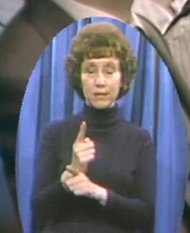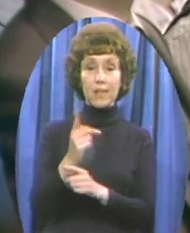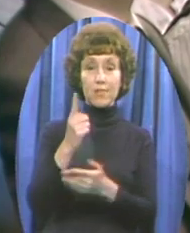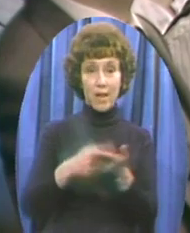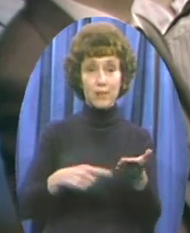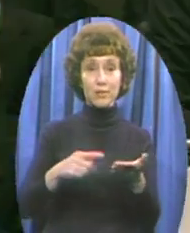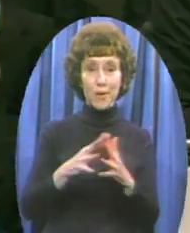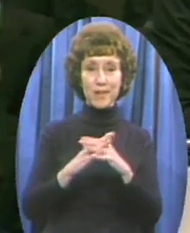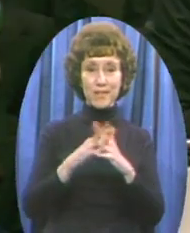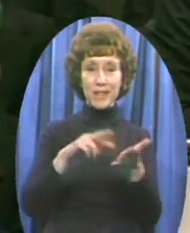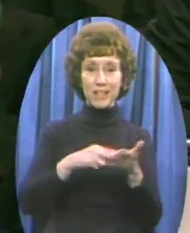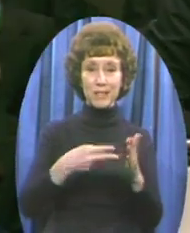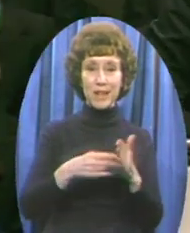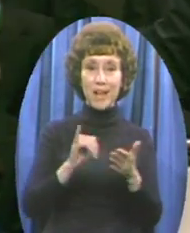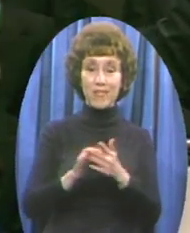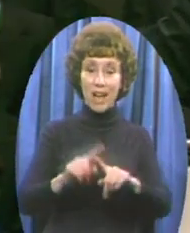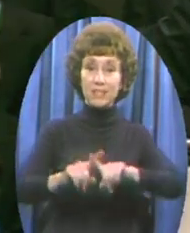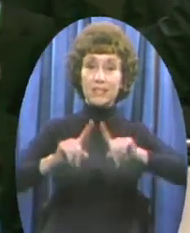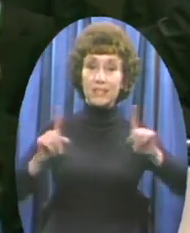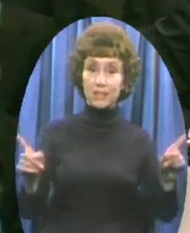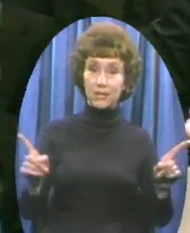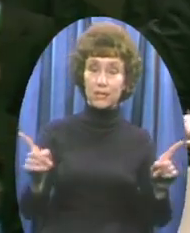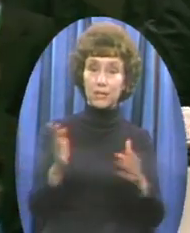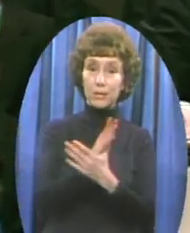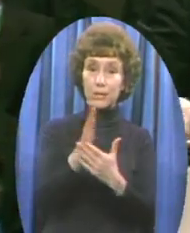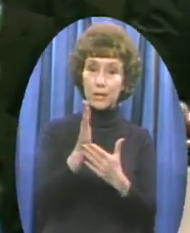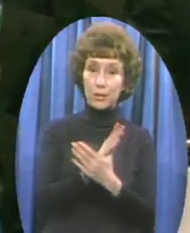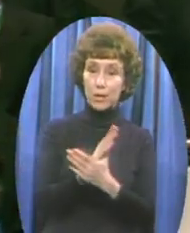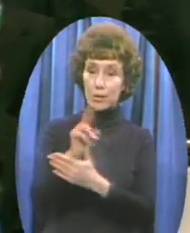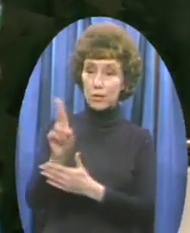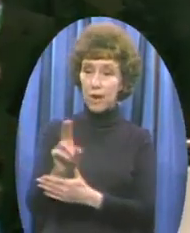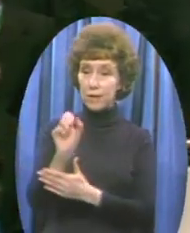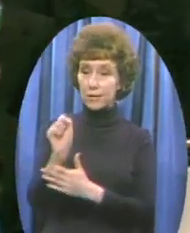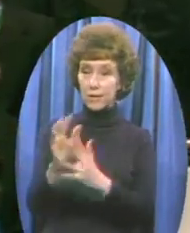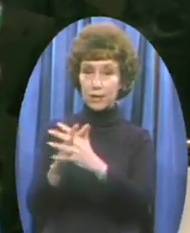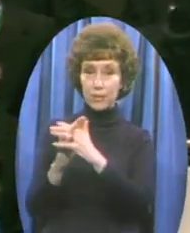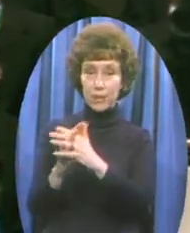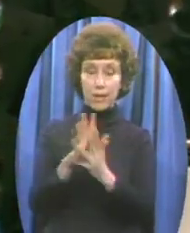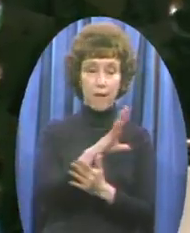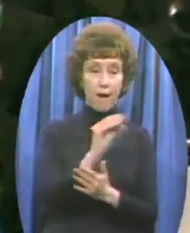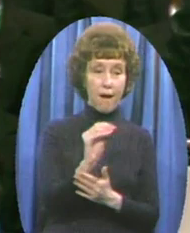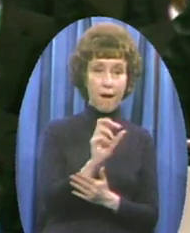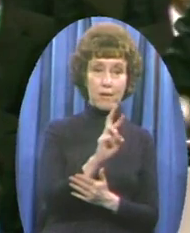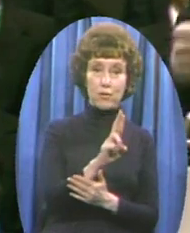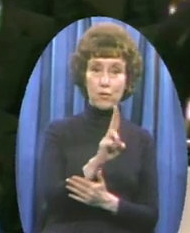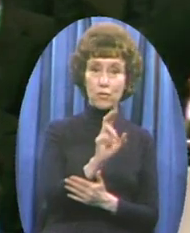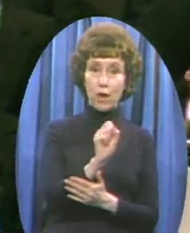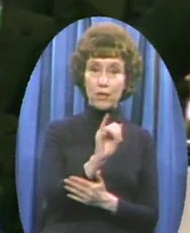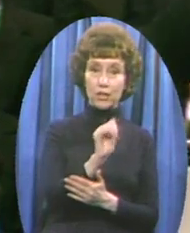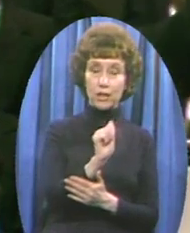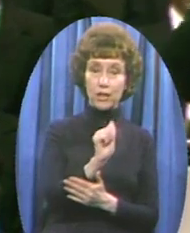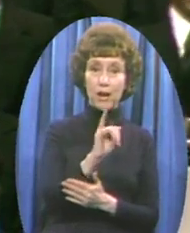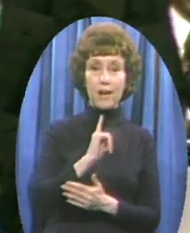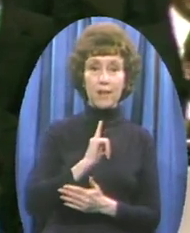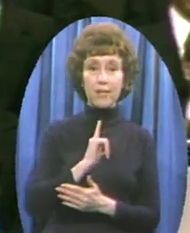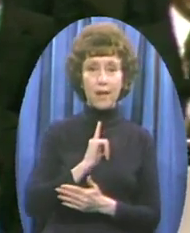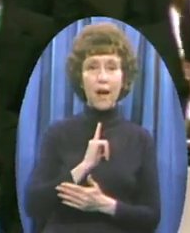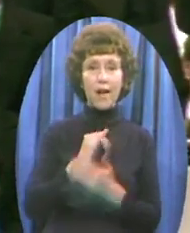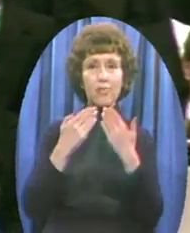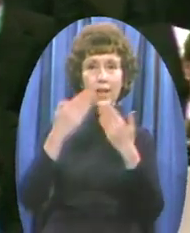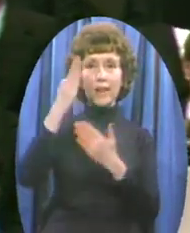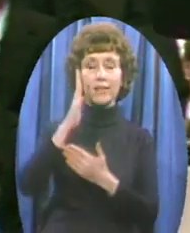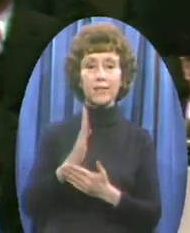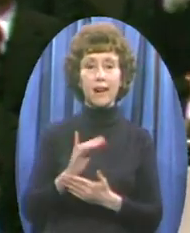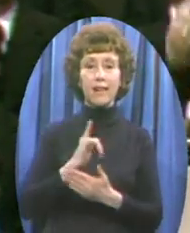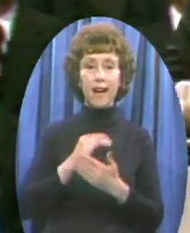about, and that's the difference between the Soviet Union and the United States of America. And that's why I thank God I live